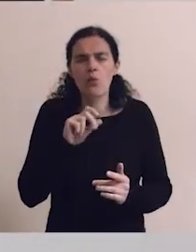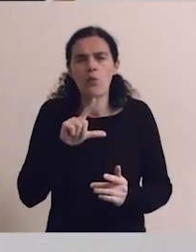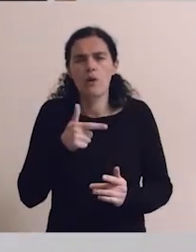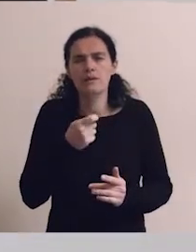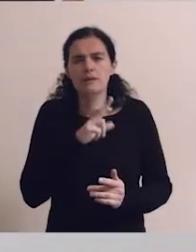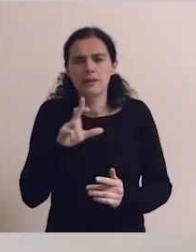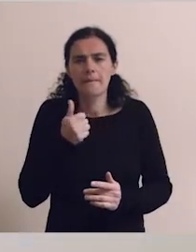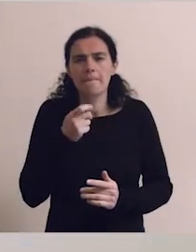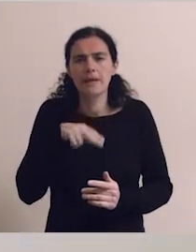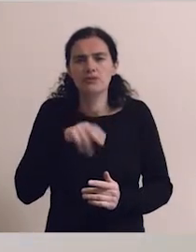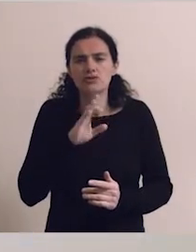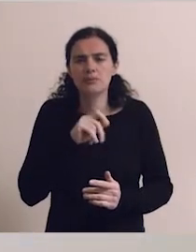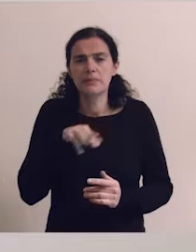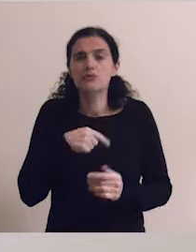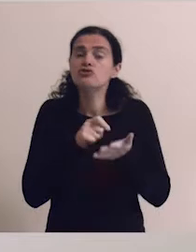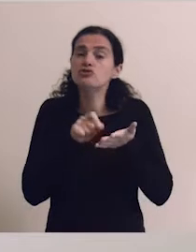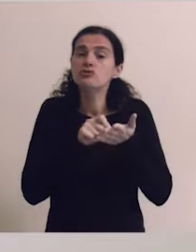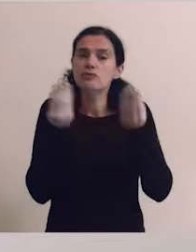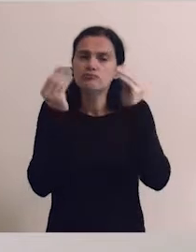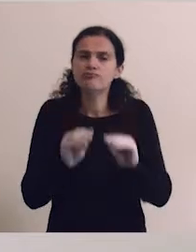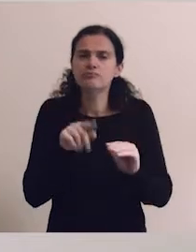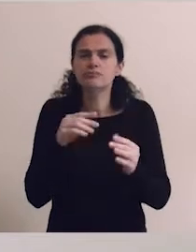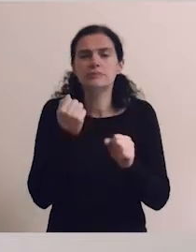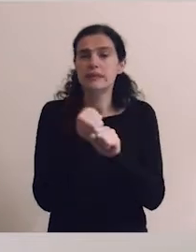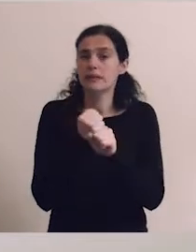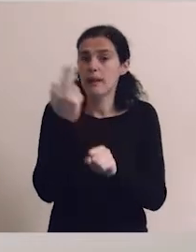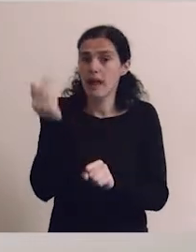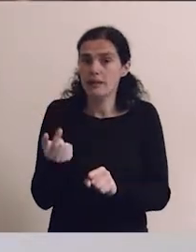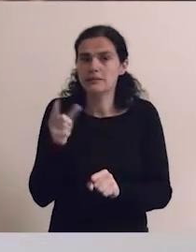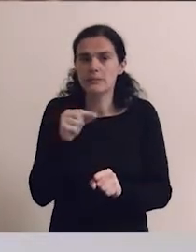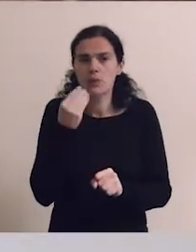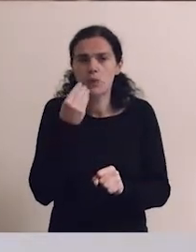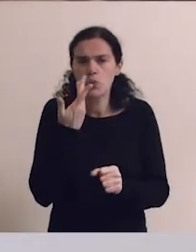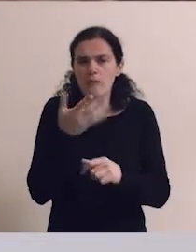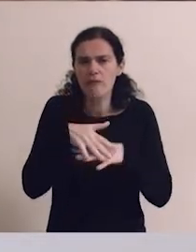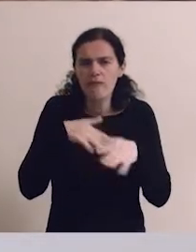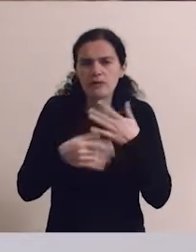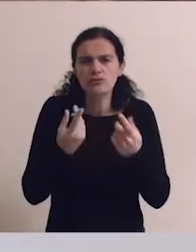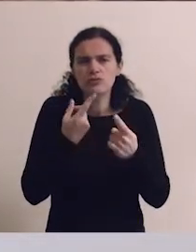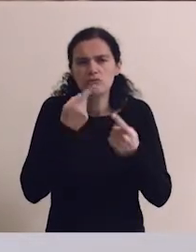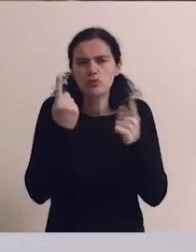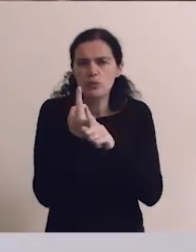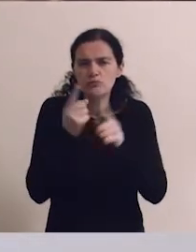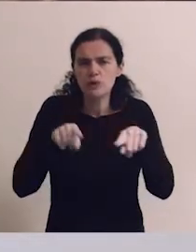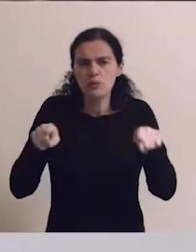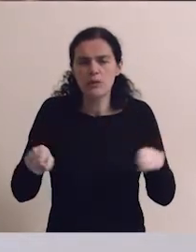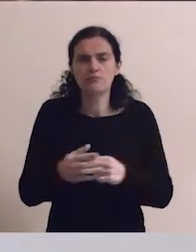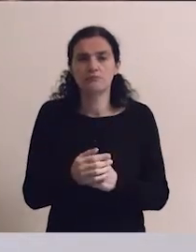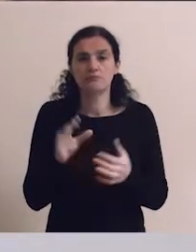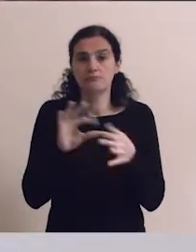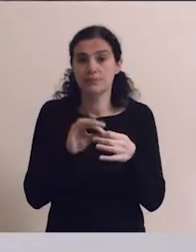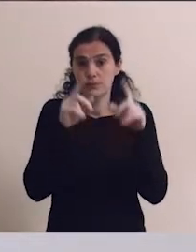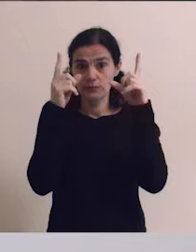Walter Benjamin, who wrote the essay, The Work of Art at the Age of Reproducibility,